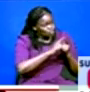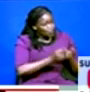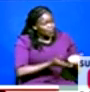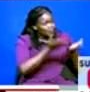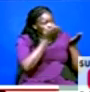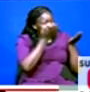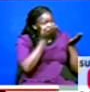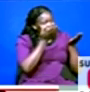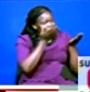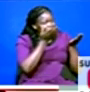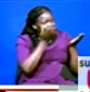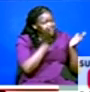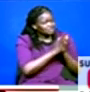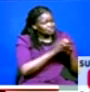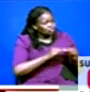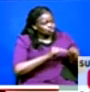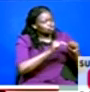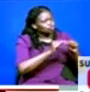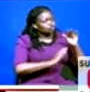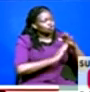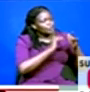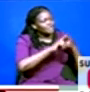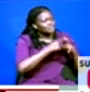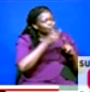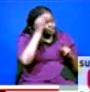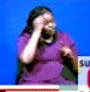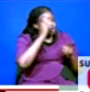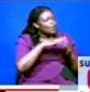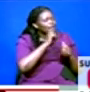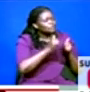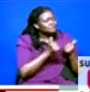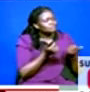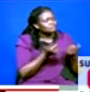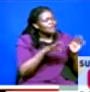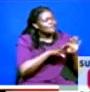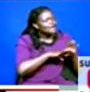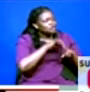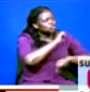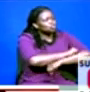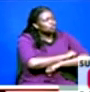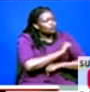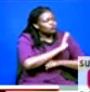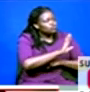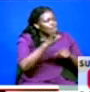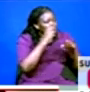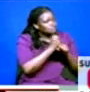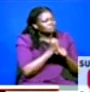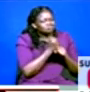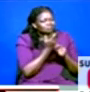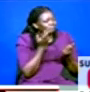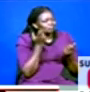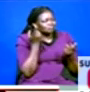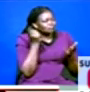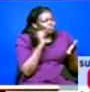and maintain high standards of education, especially within the member schools of your association? What are the concrete things